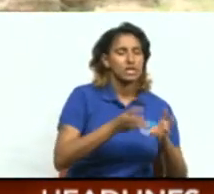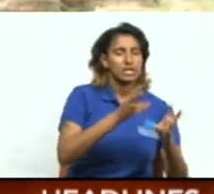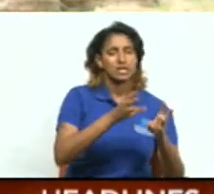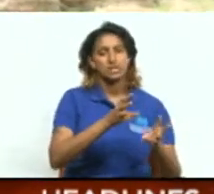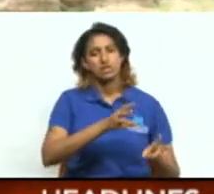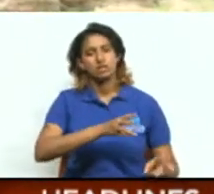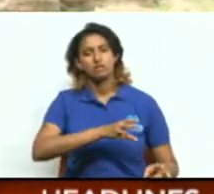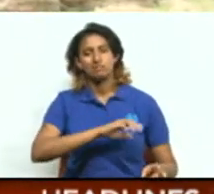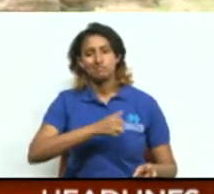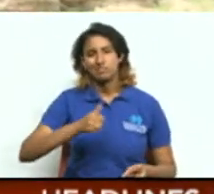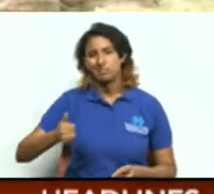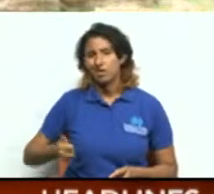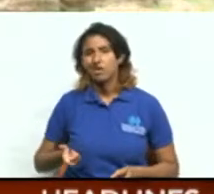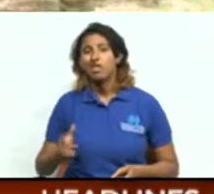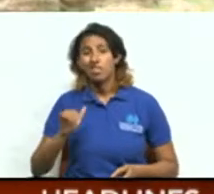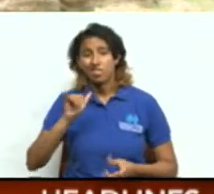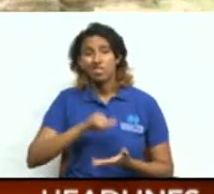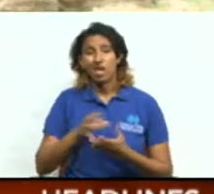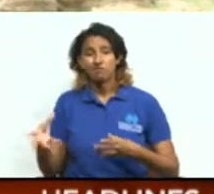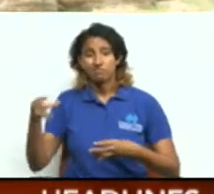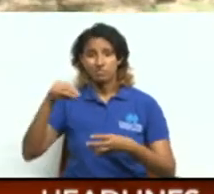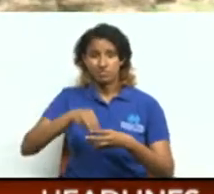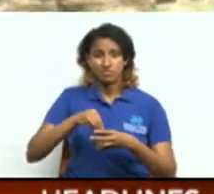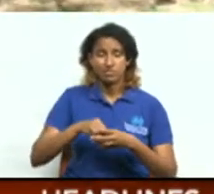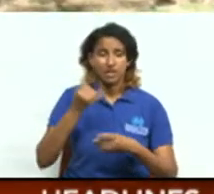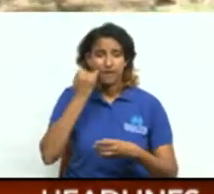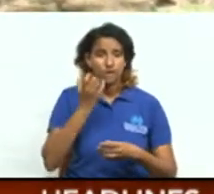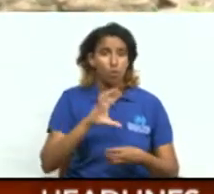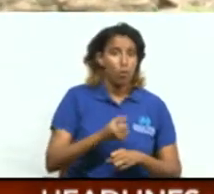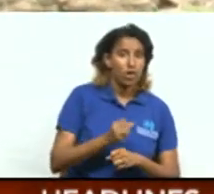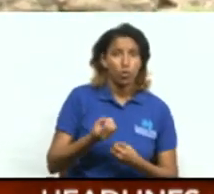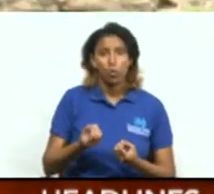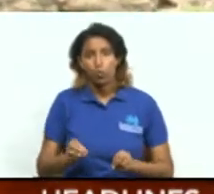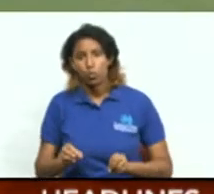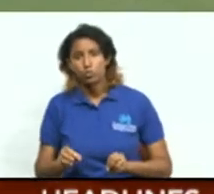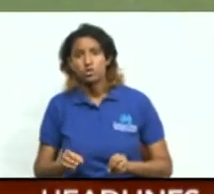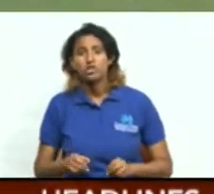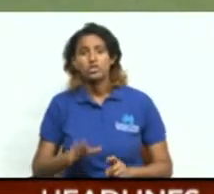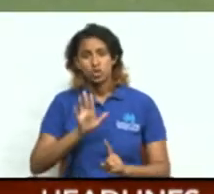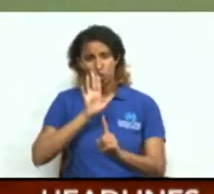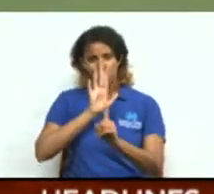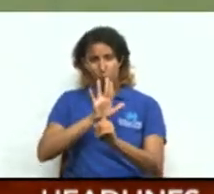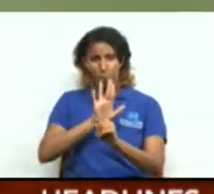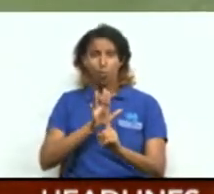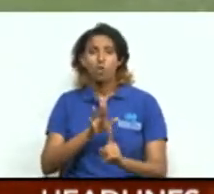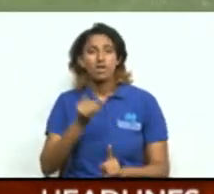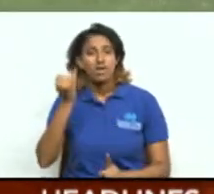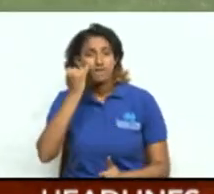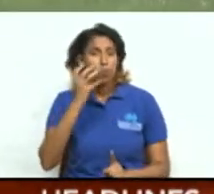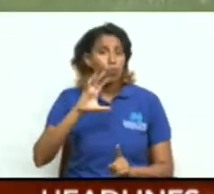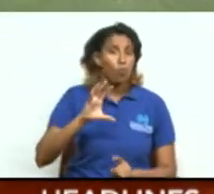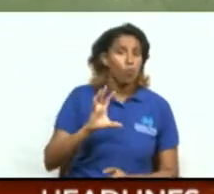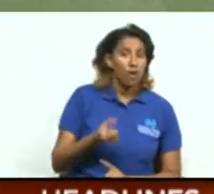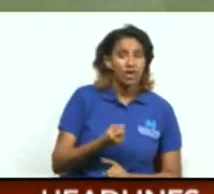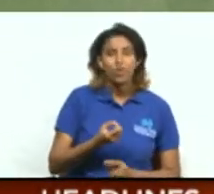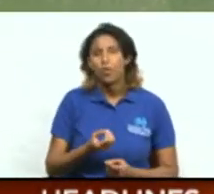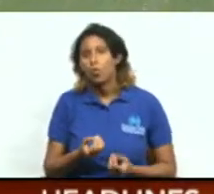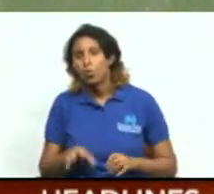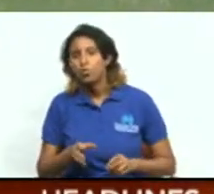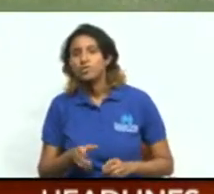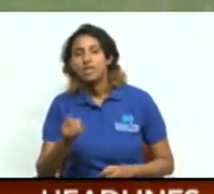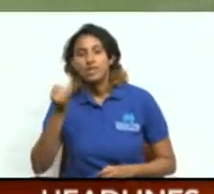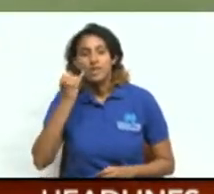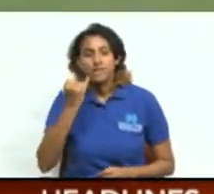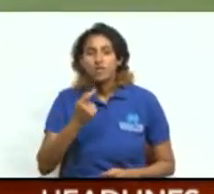a big part in the game, and it's really up to you how bad you want it. Up next is the St. Madeleine's Golf Open, where